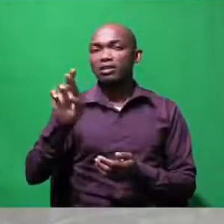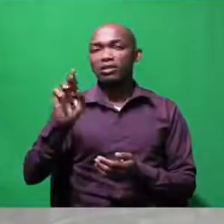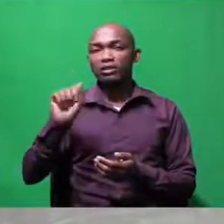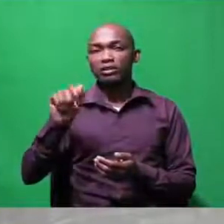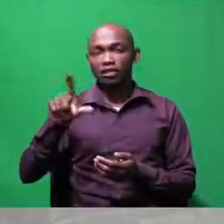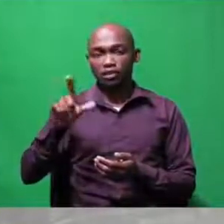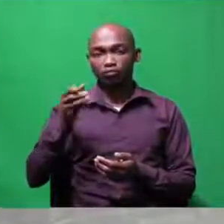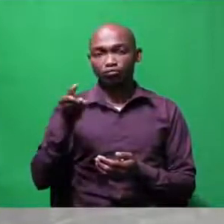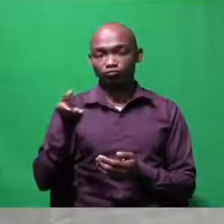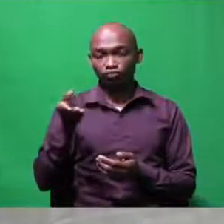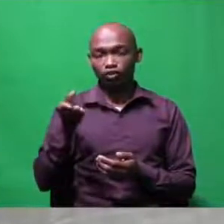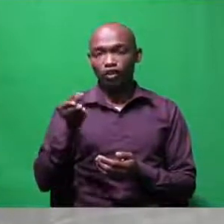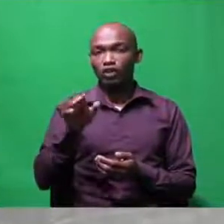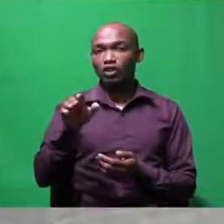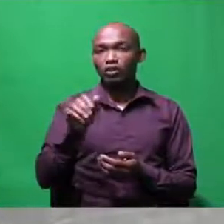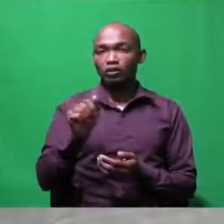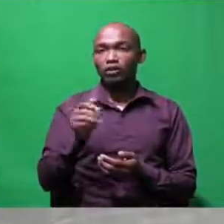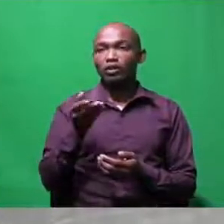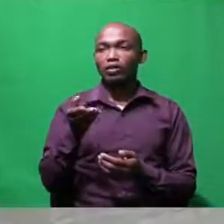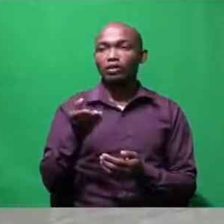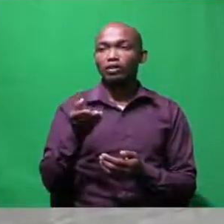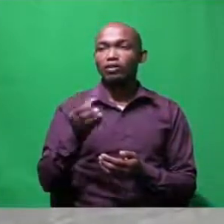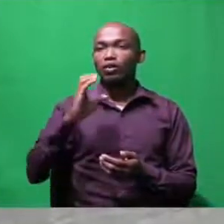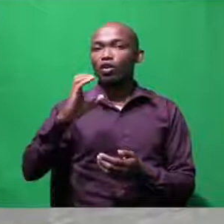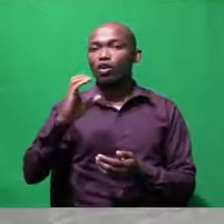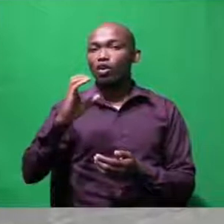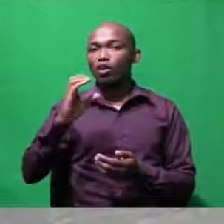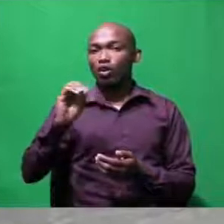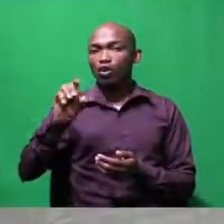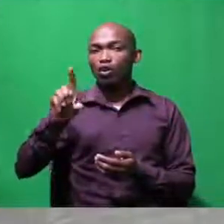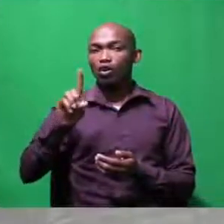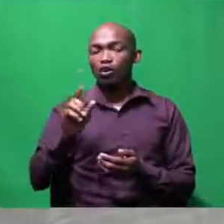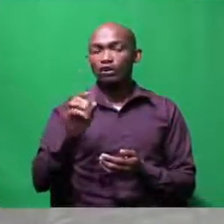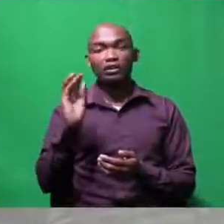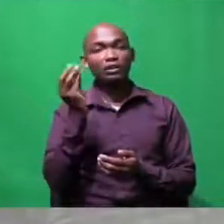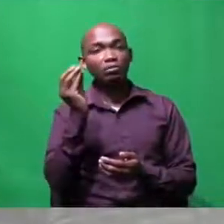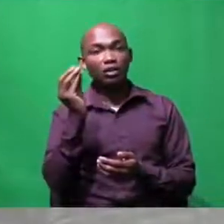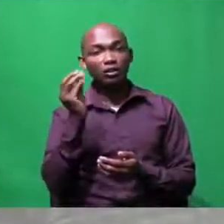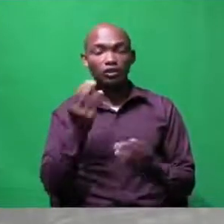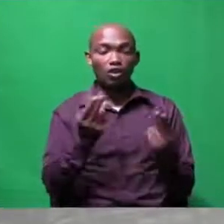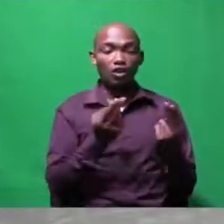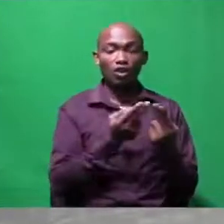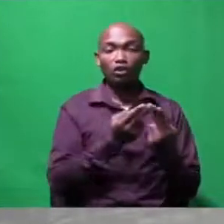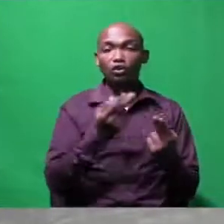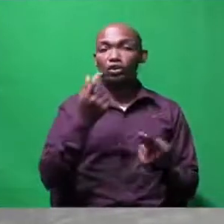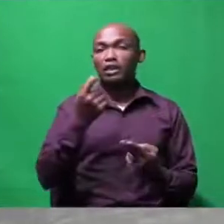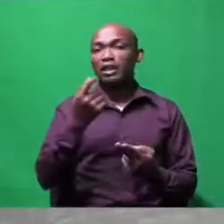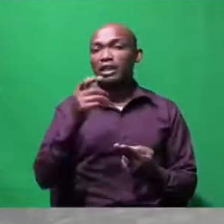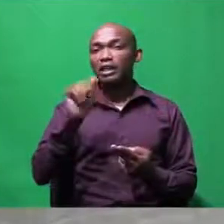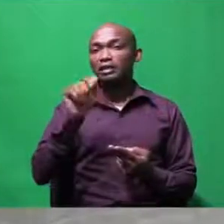Coal is a mineral. And tanzanite